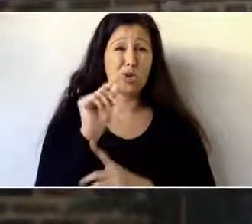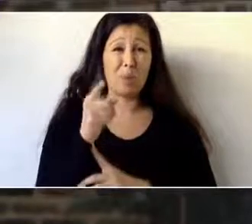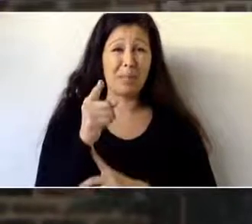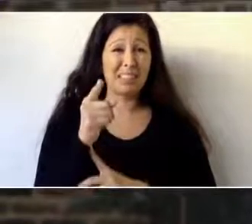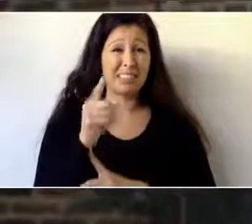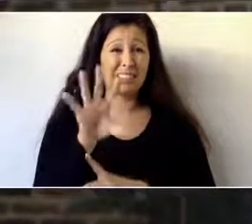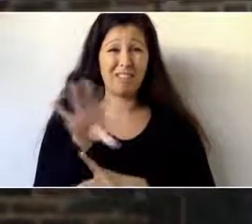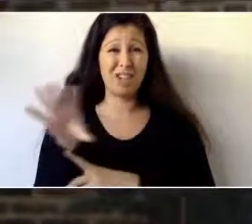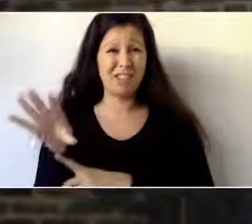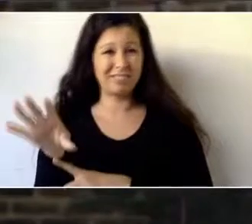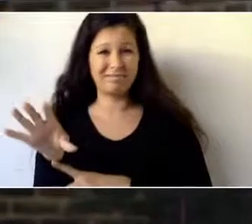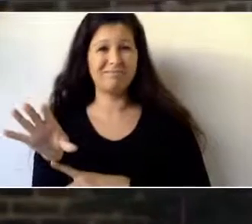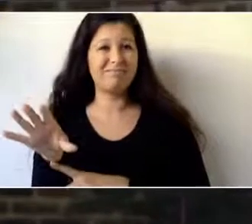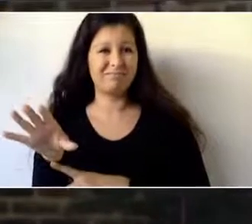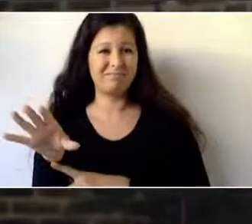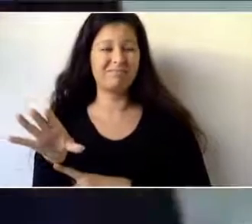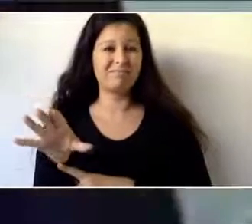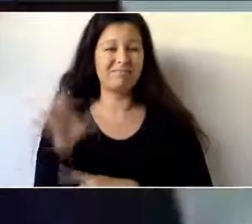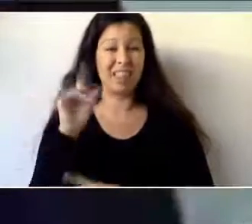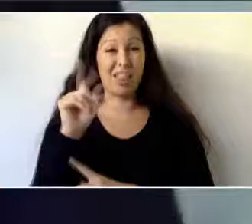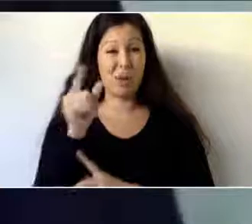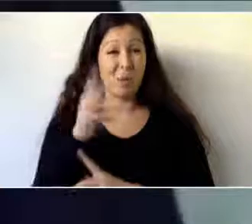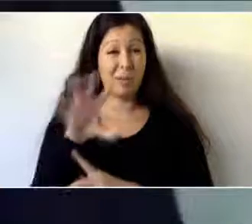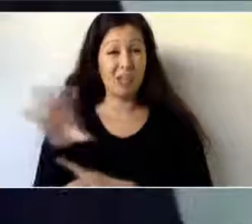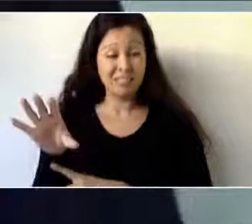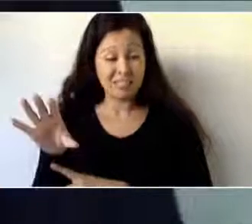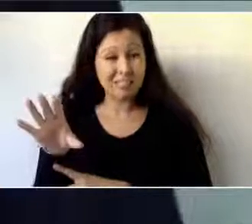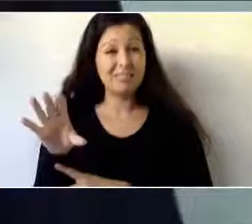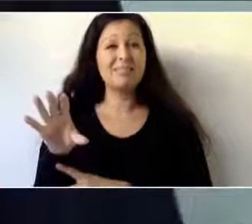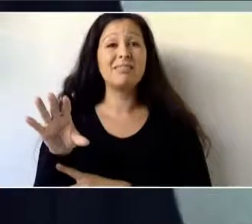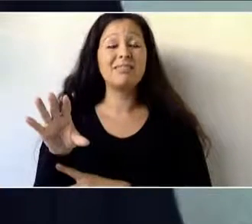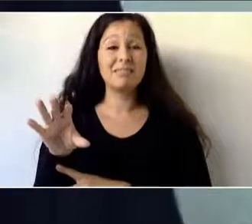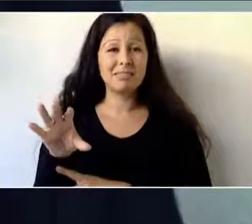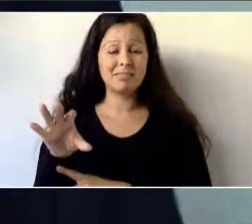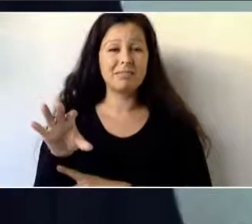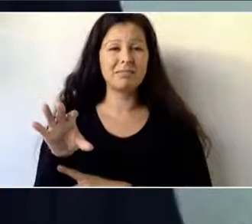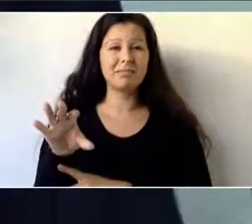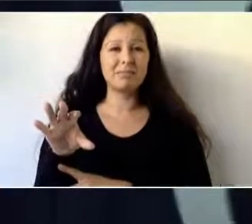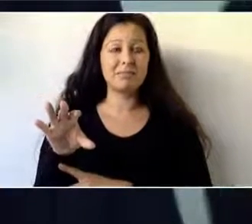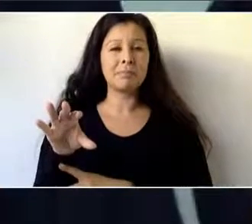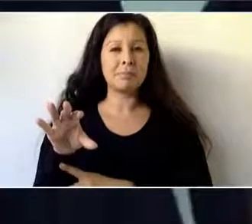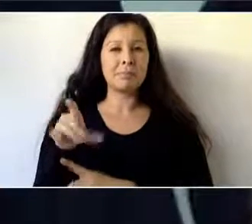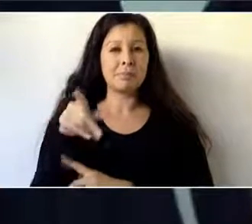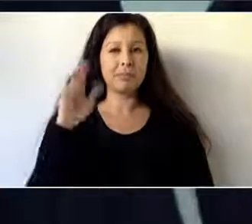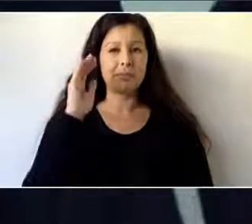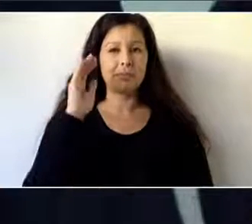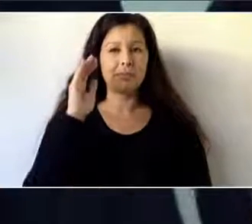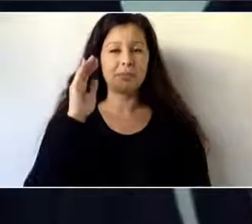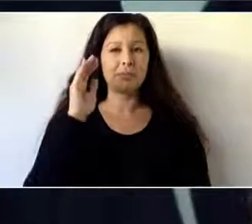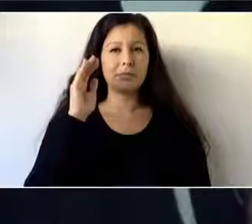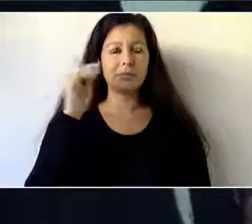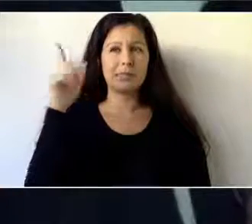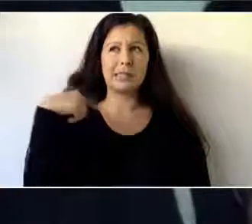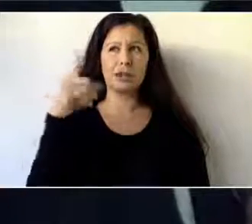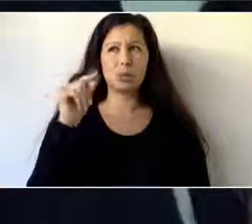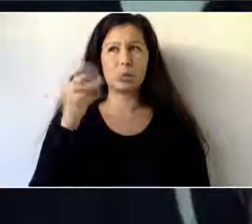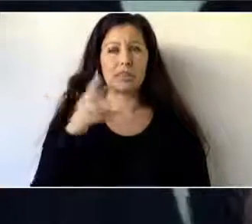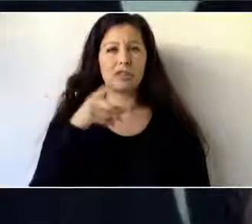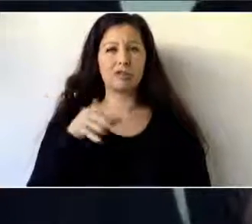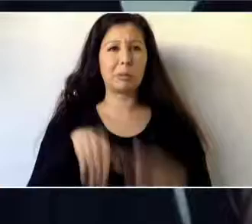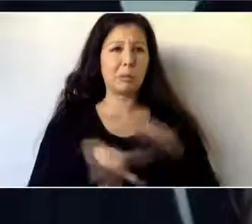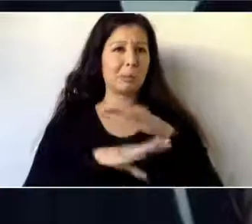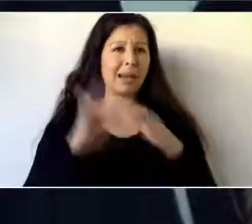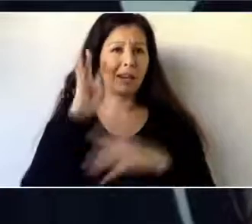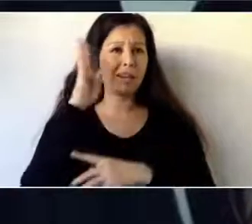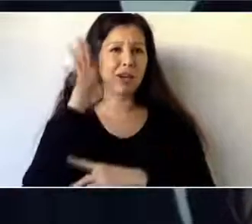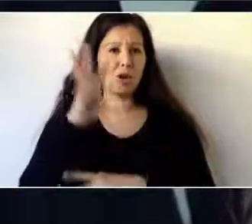footage at the end. So that 20 minutes of footage, so since this was 2016, you had basically kind of created